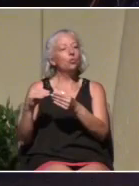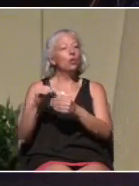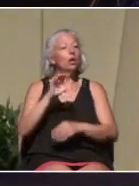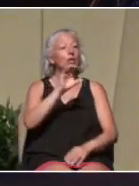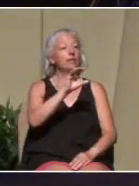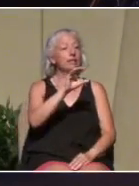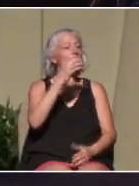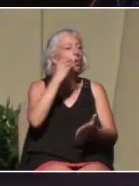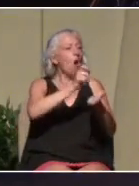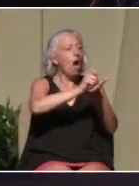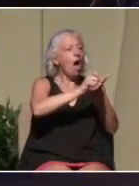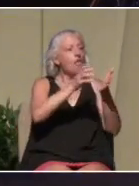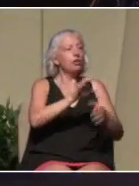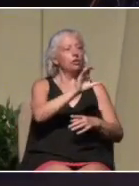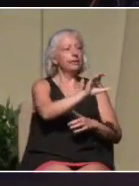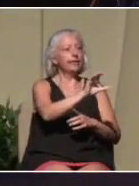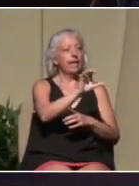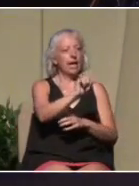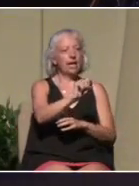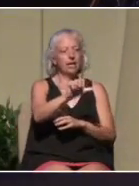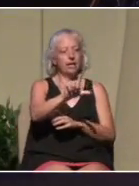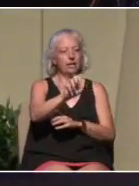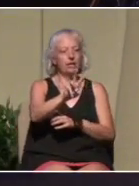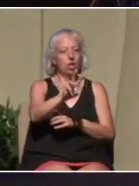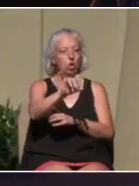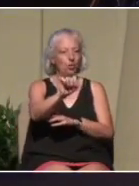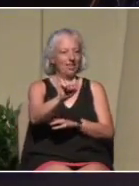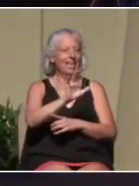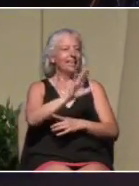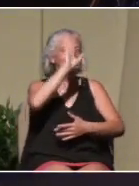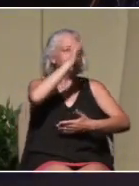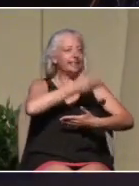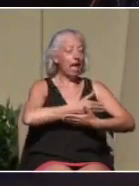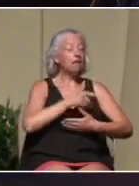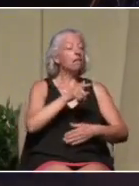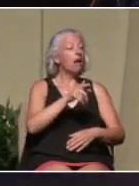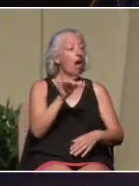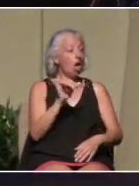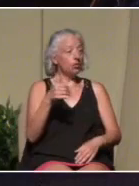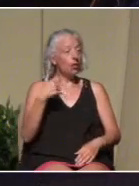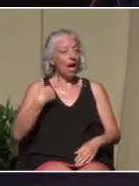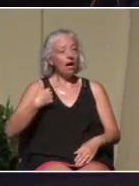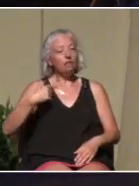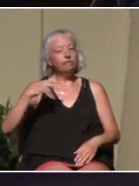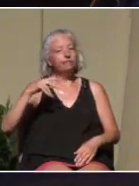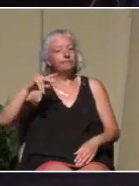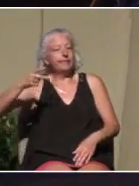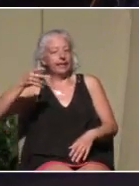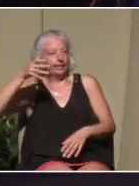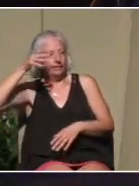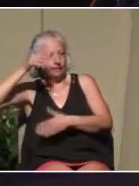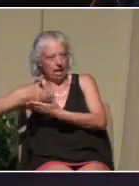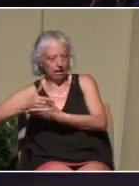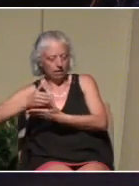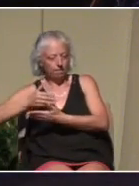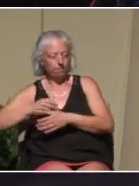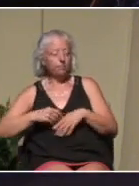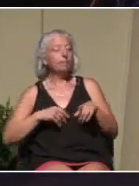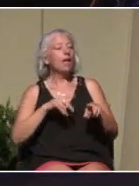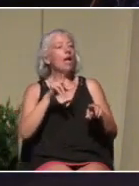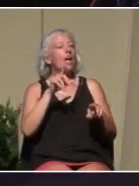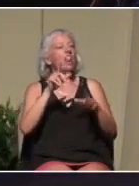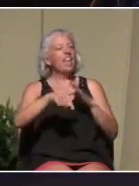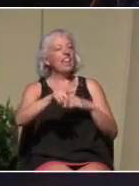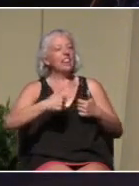Lewis. I don't know, did you even know C.S. Lewis had some stepsons? So C.S. Lewis, he married late in life a woman named Joy